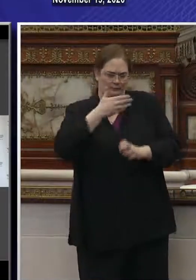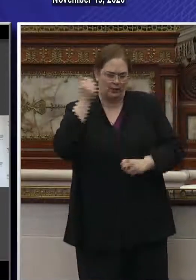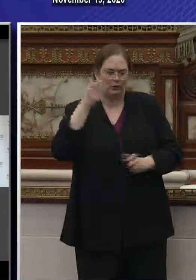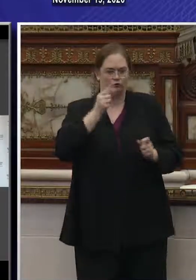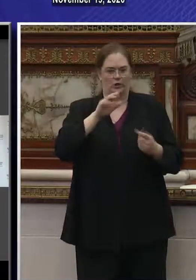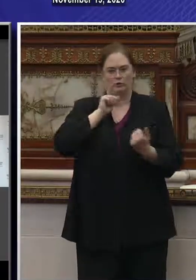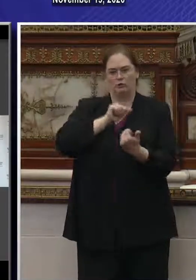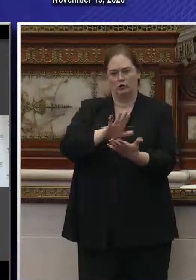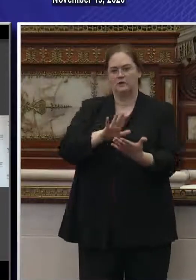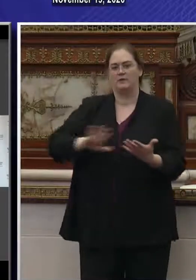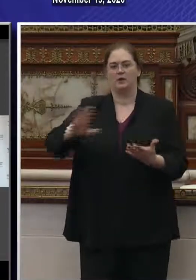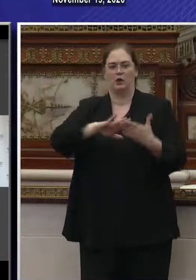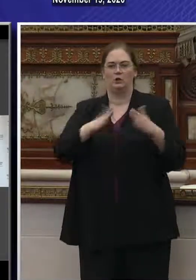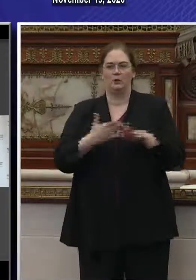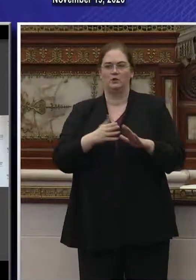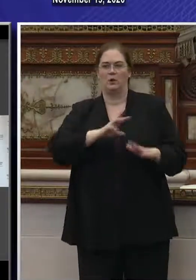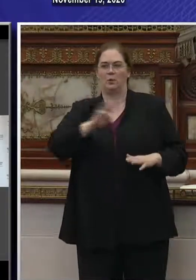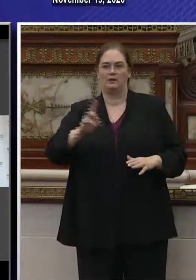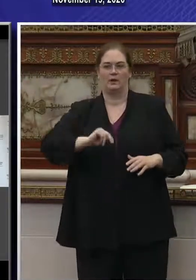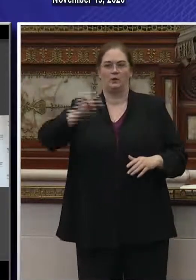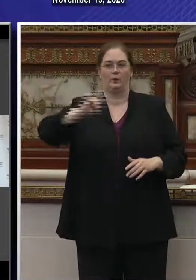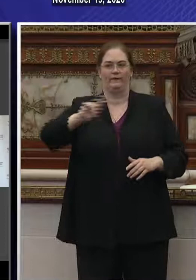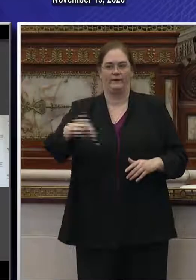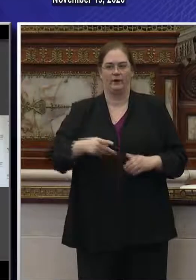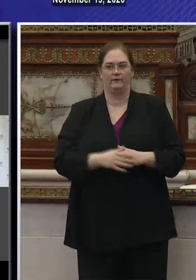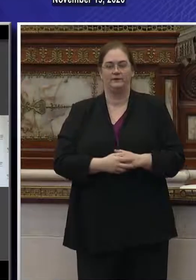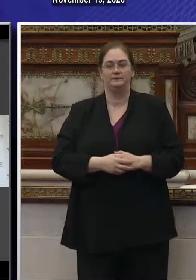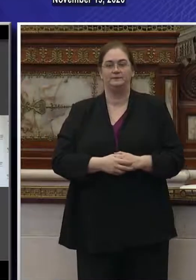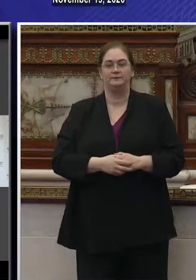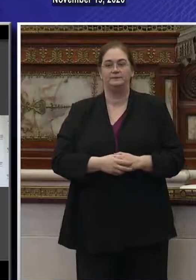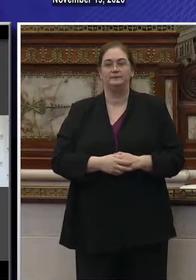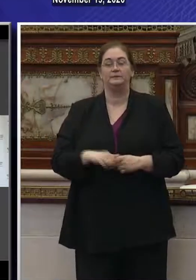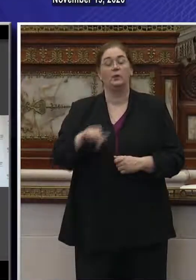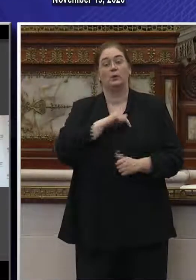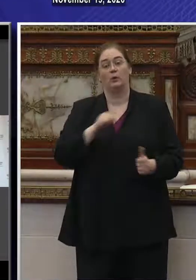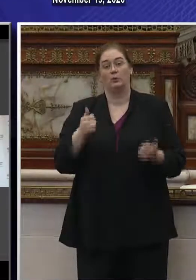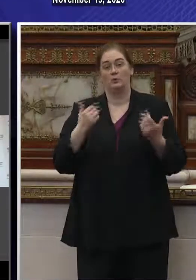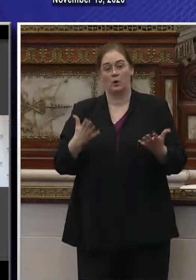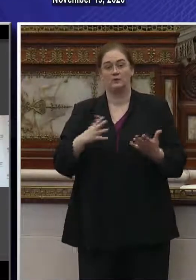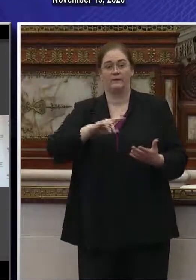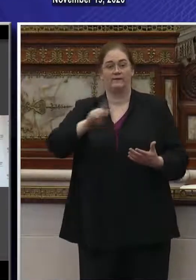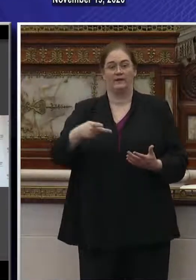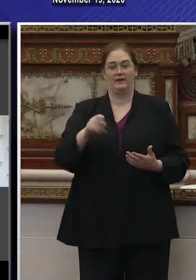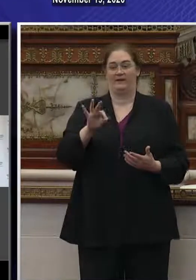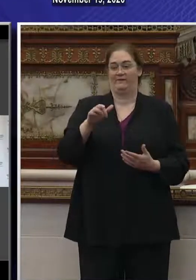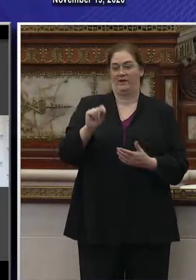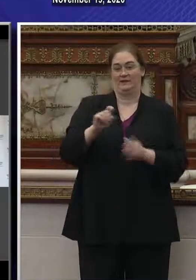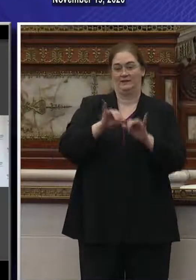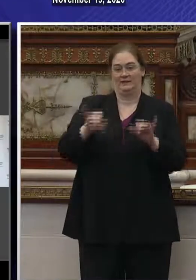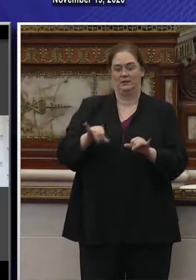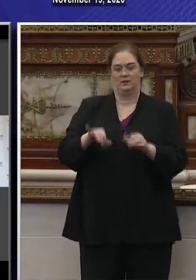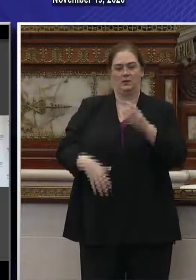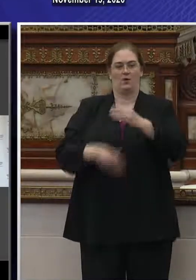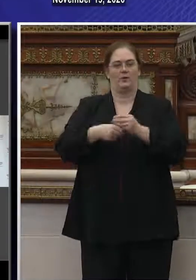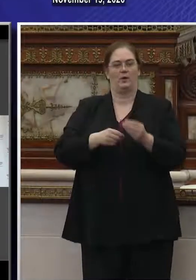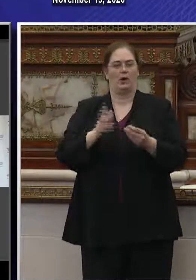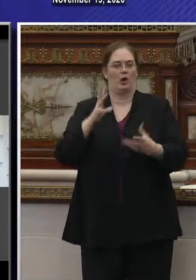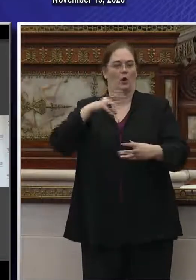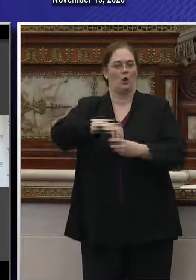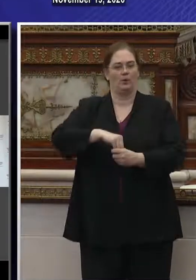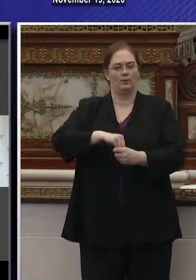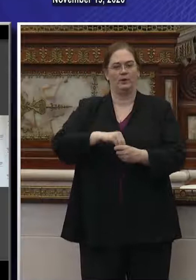them in communities in West and North Philadelphia. We propose that the PhillyFax system be augmented by